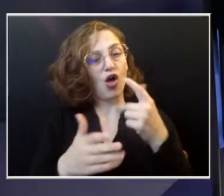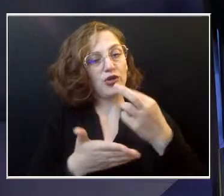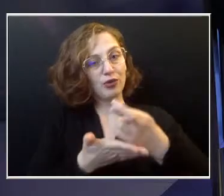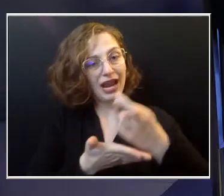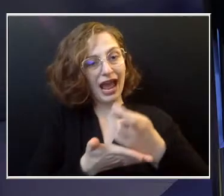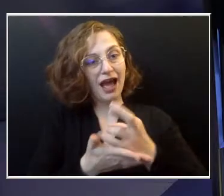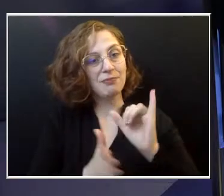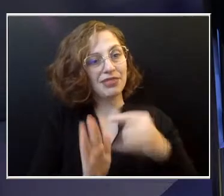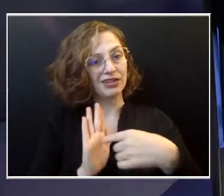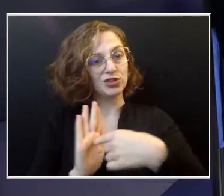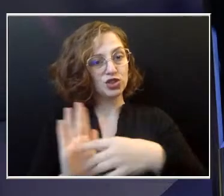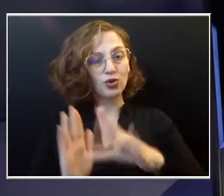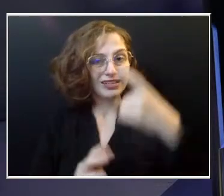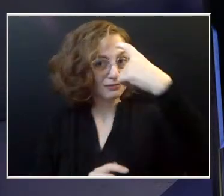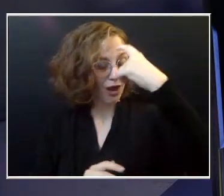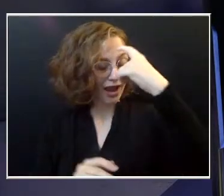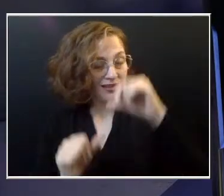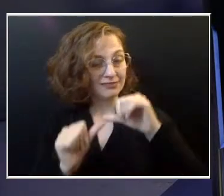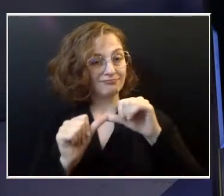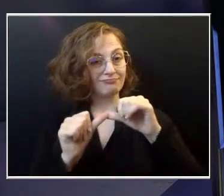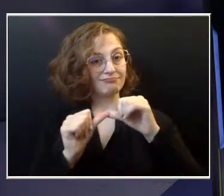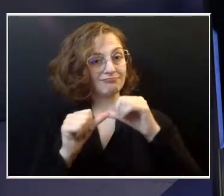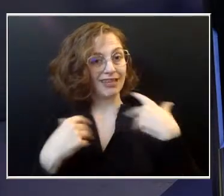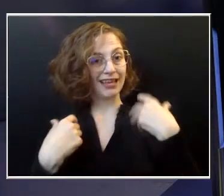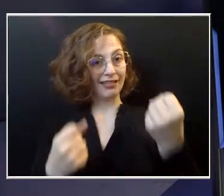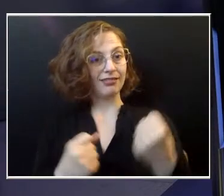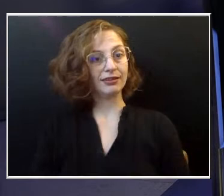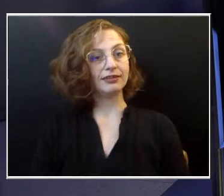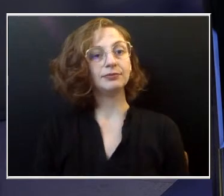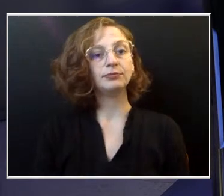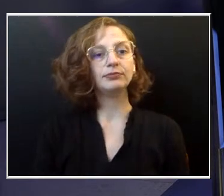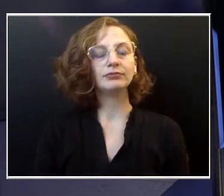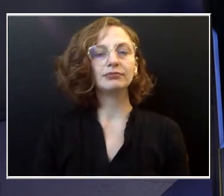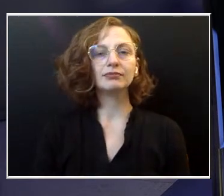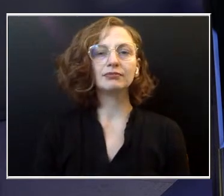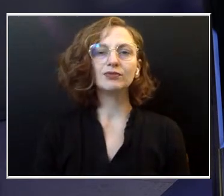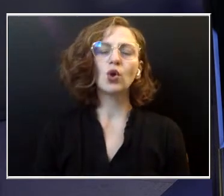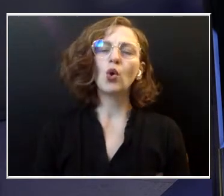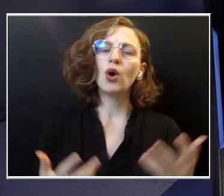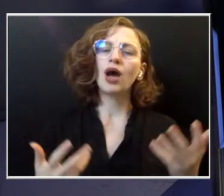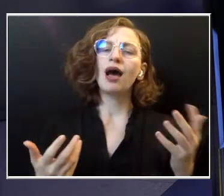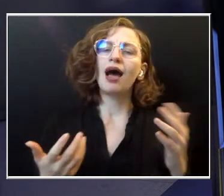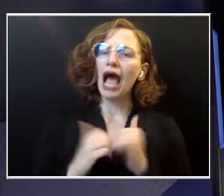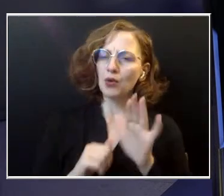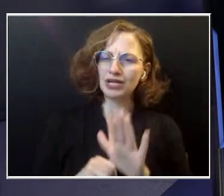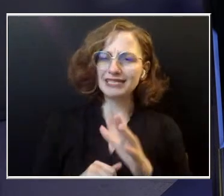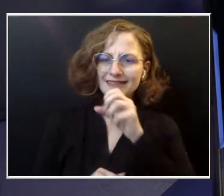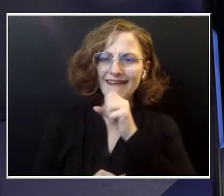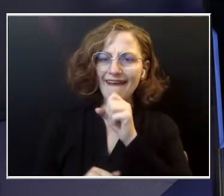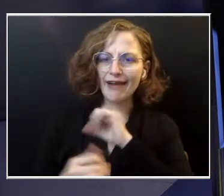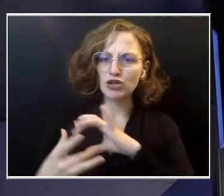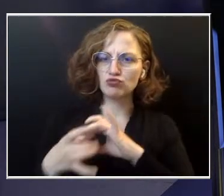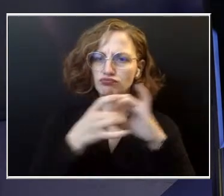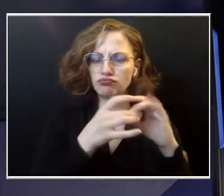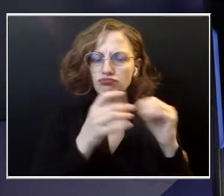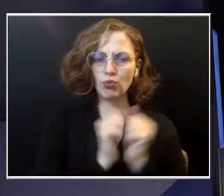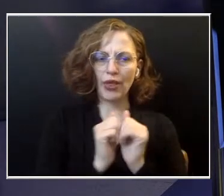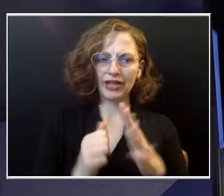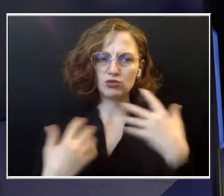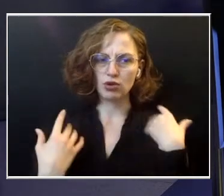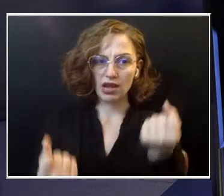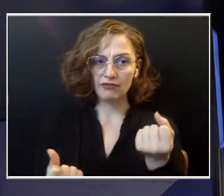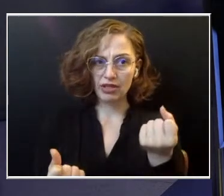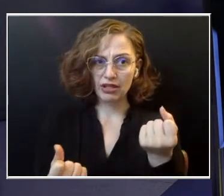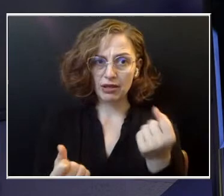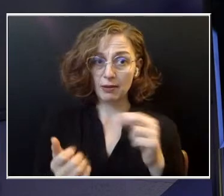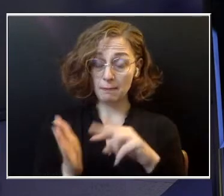note, how does his age contribute to the recovery? Does it make it easier? Is it quicker?